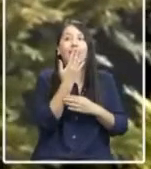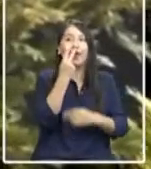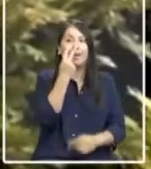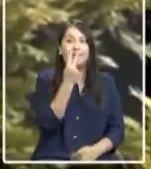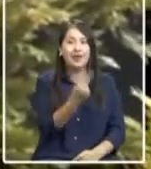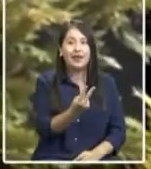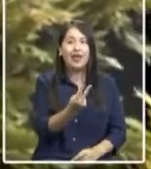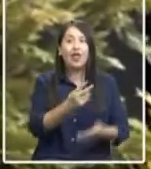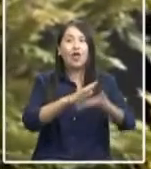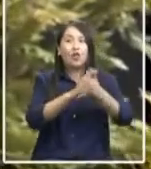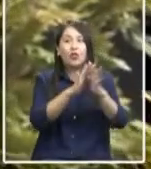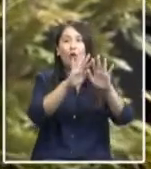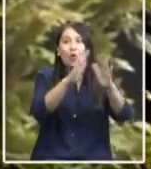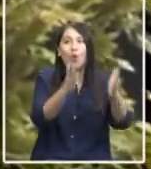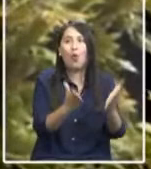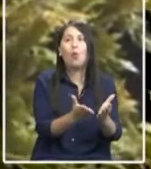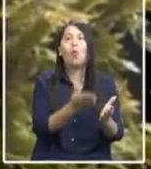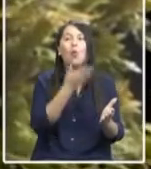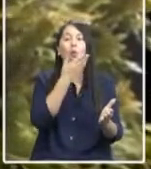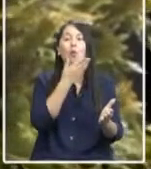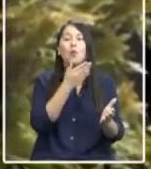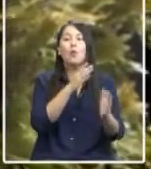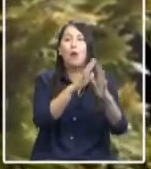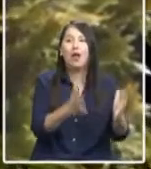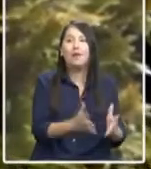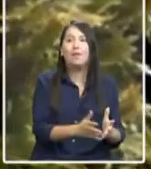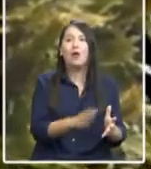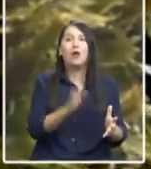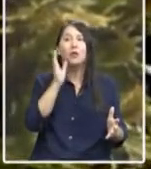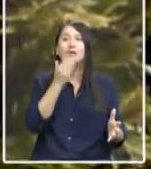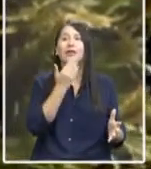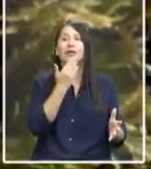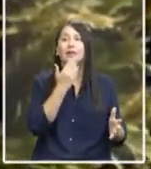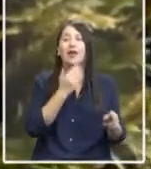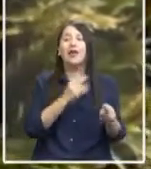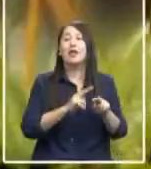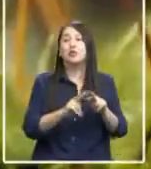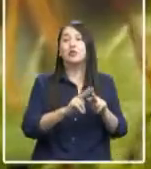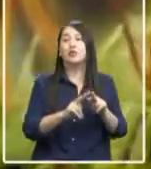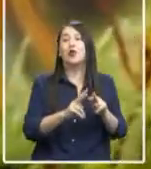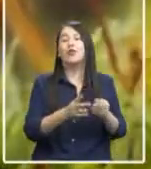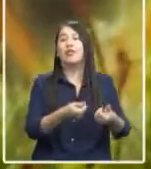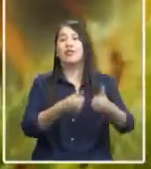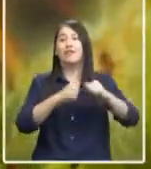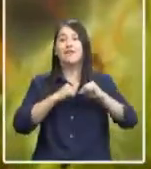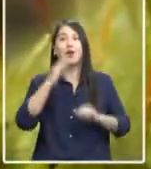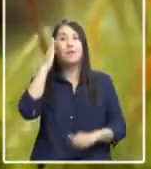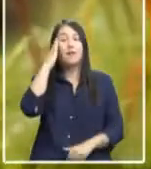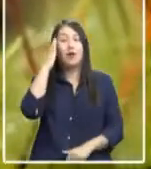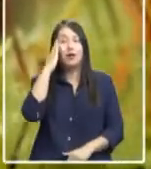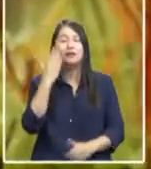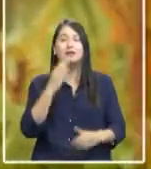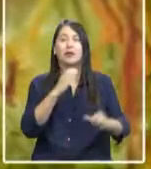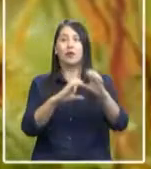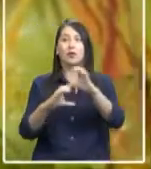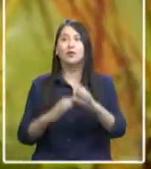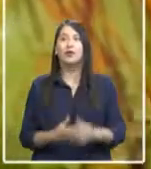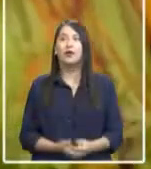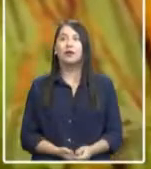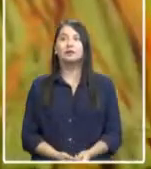body, they hear with all the body, and they also solve problems, memorize and communicate.